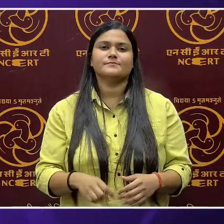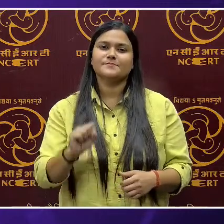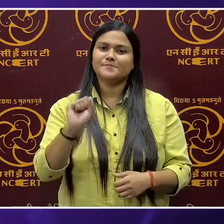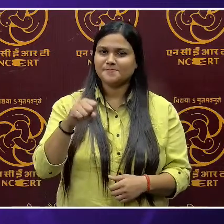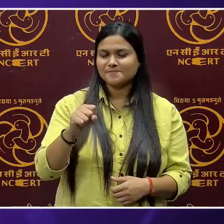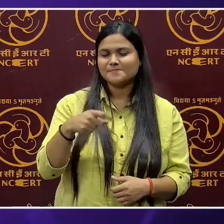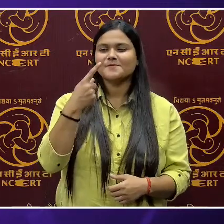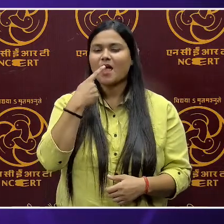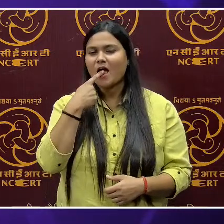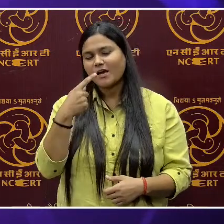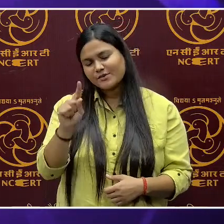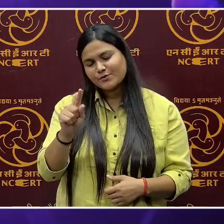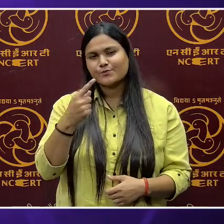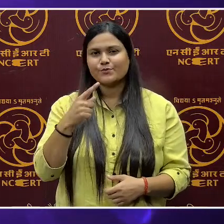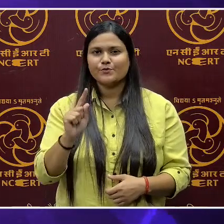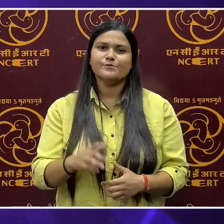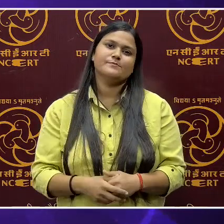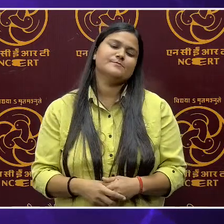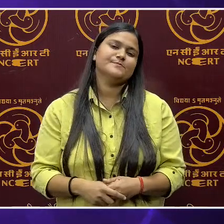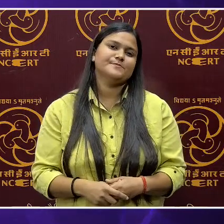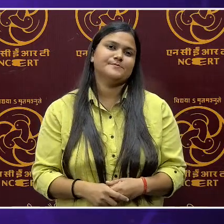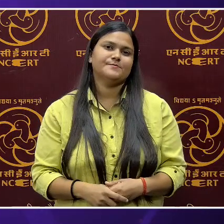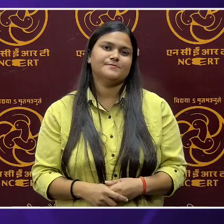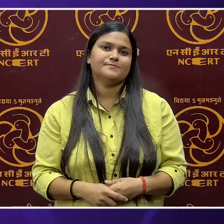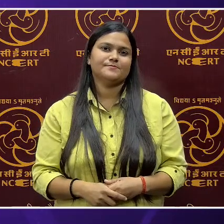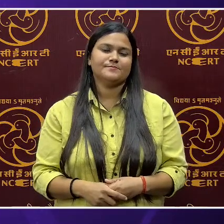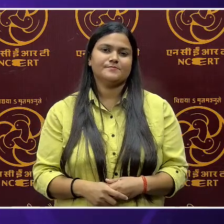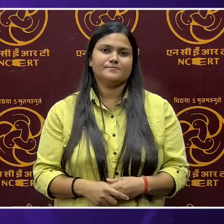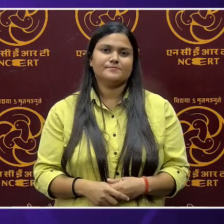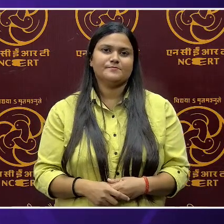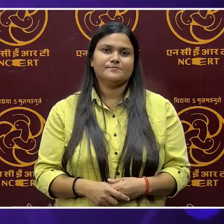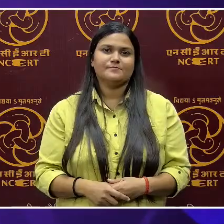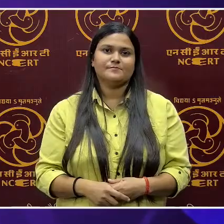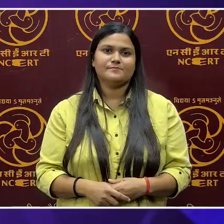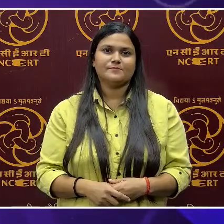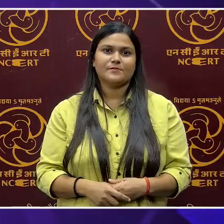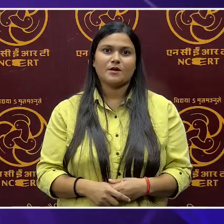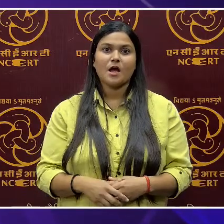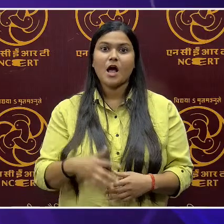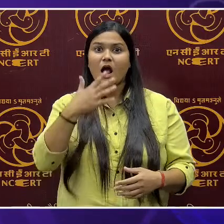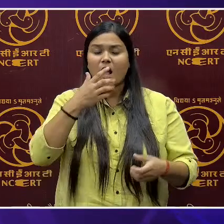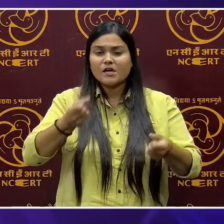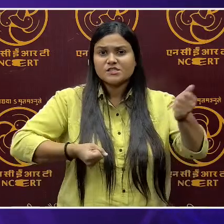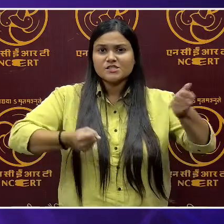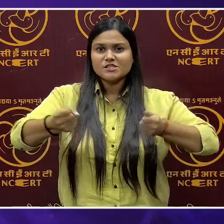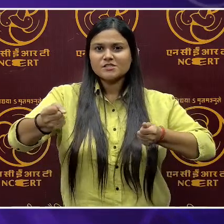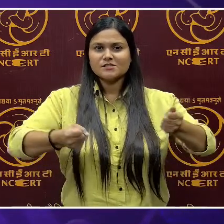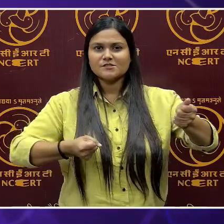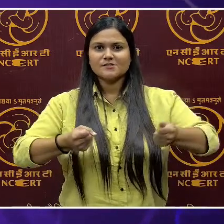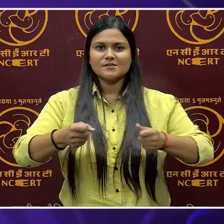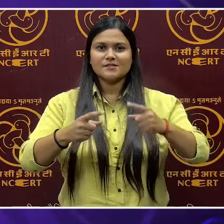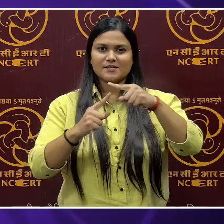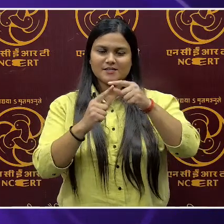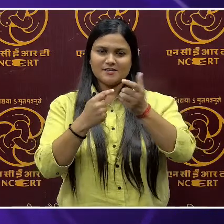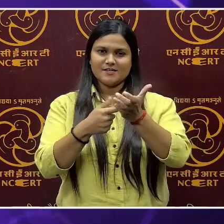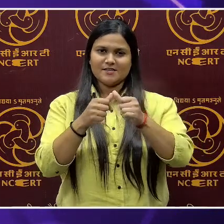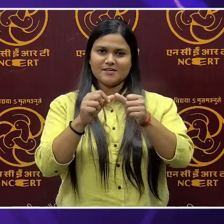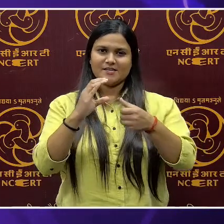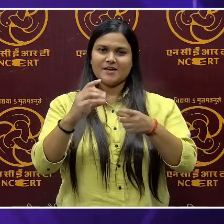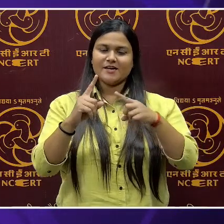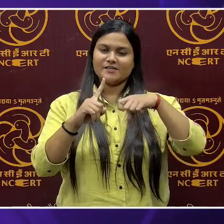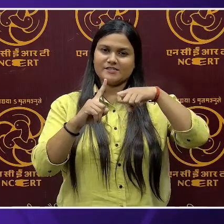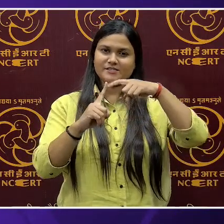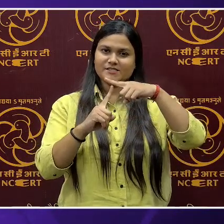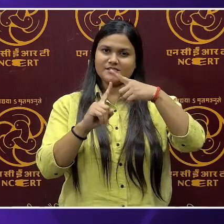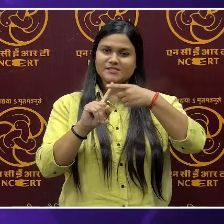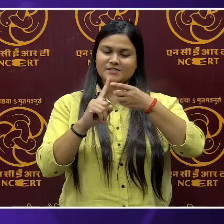very true. Highly likely. And we also have a tractor. Right. So what kind of a person, what is the